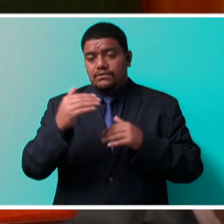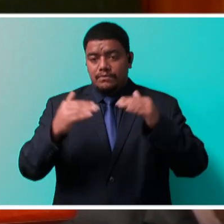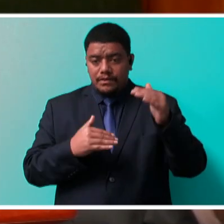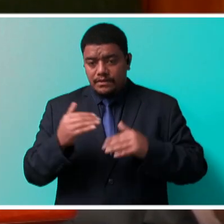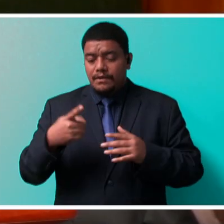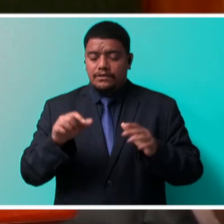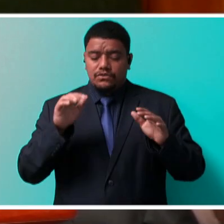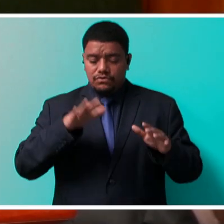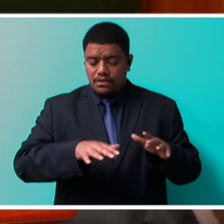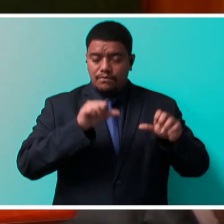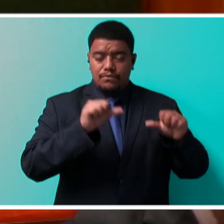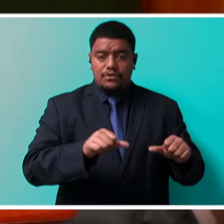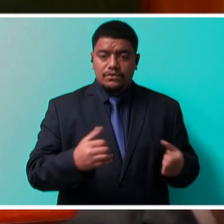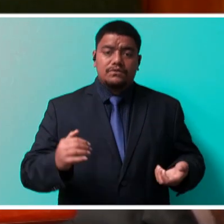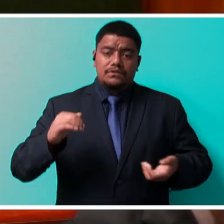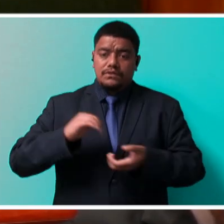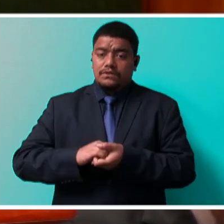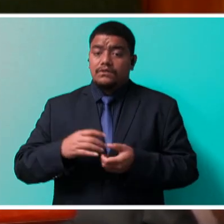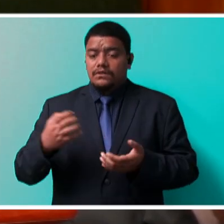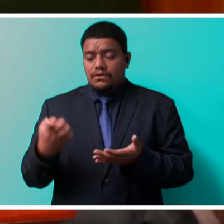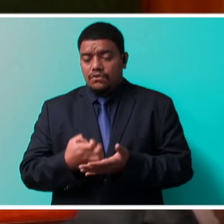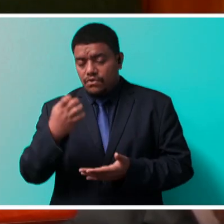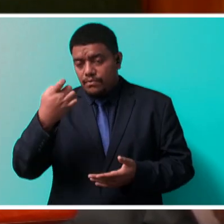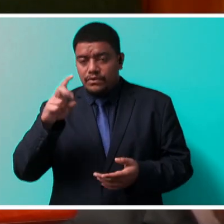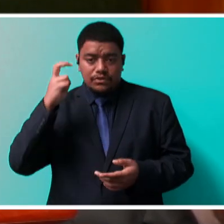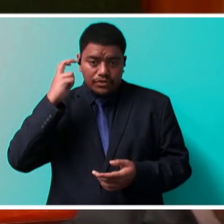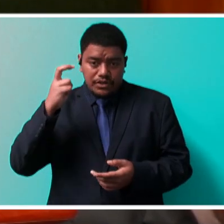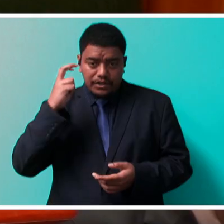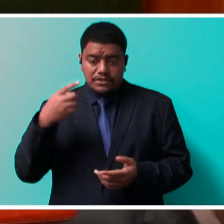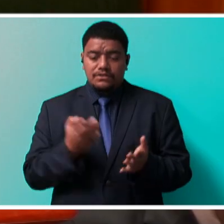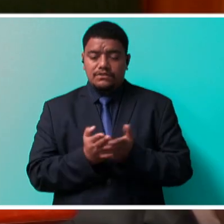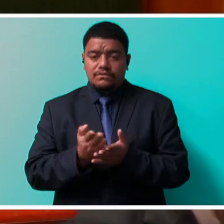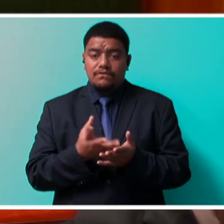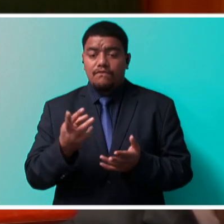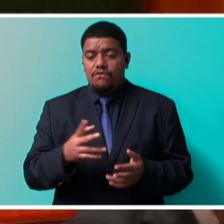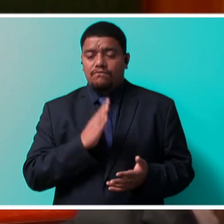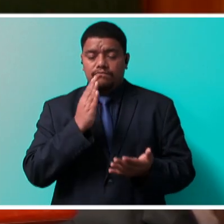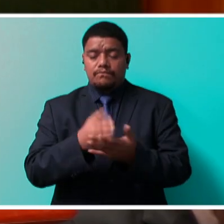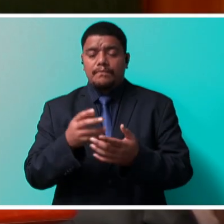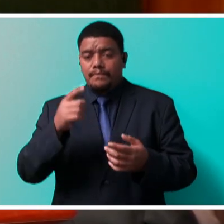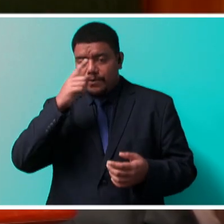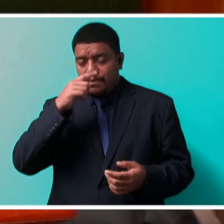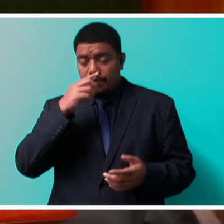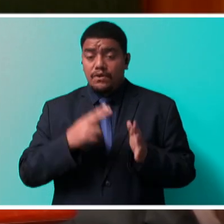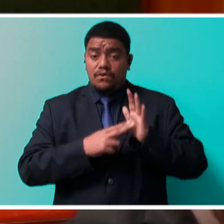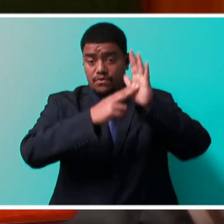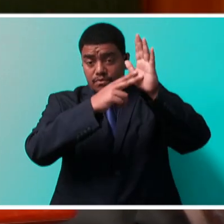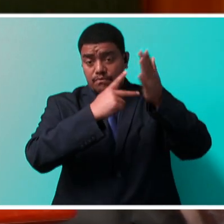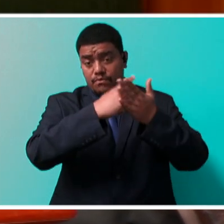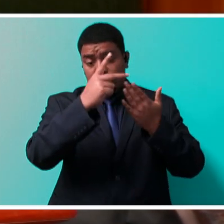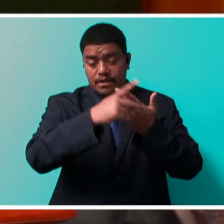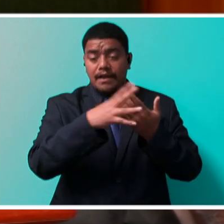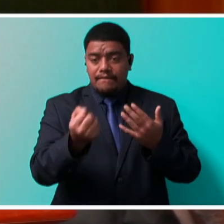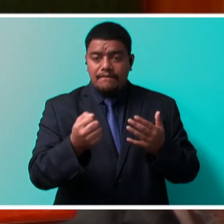protection, alongside economic empowerment training and a multi-agency service outreach. In the Northern Division, programs in